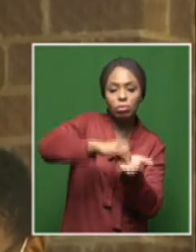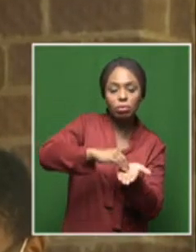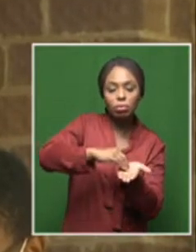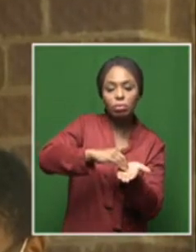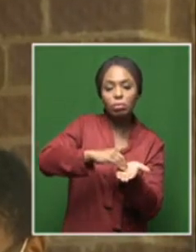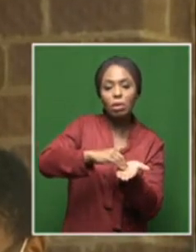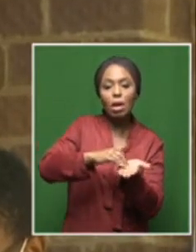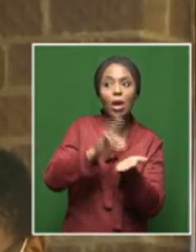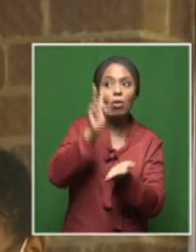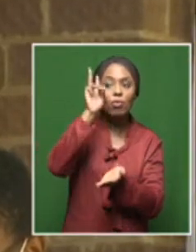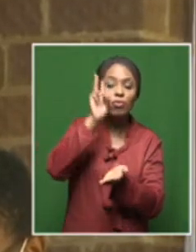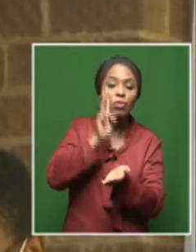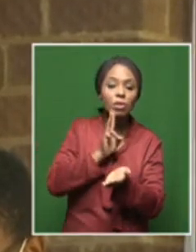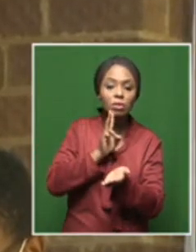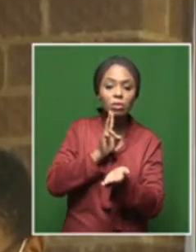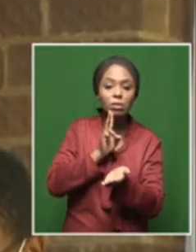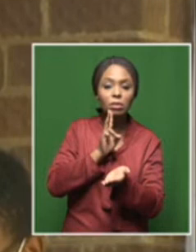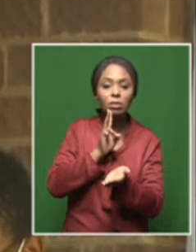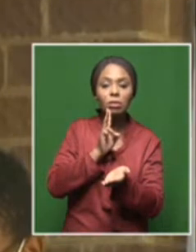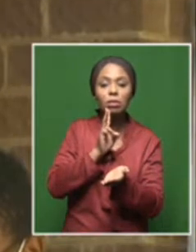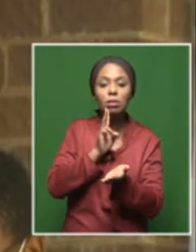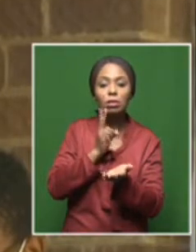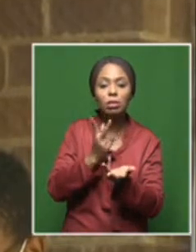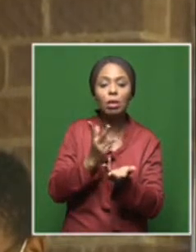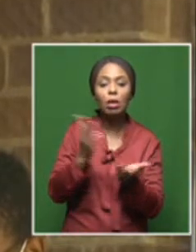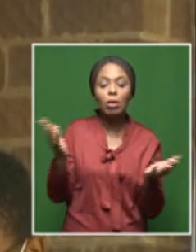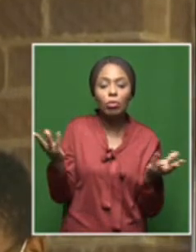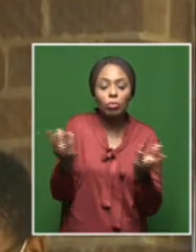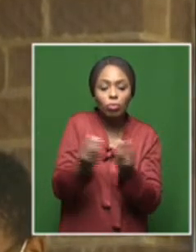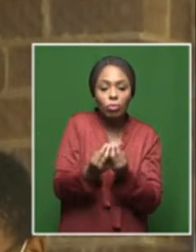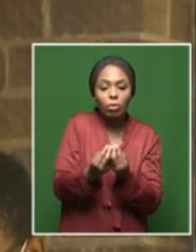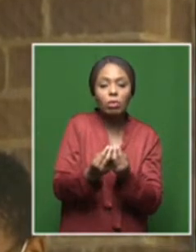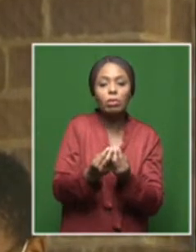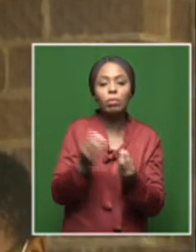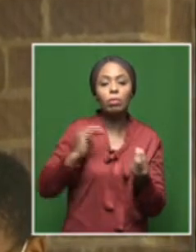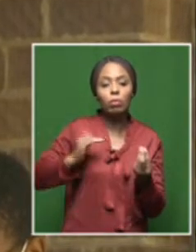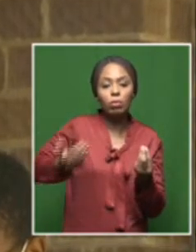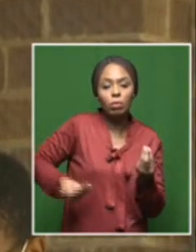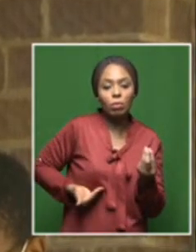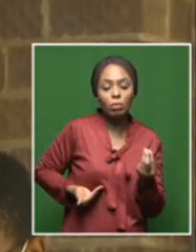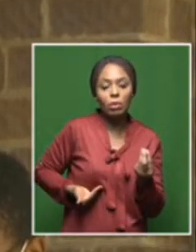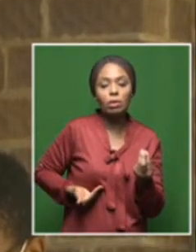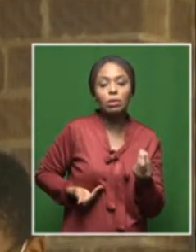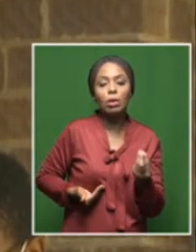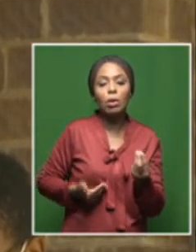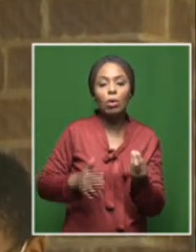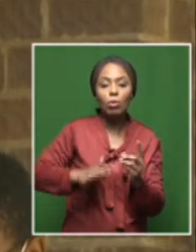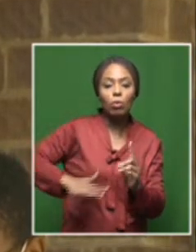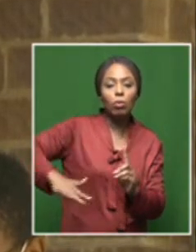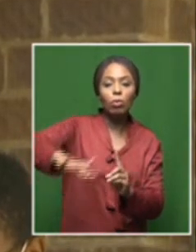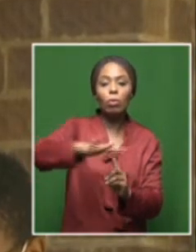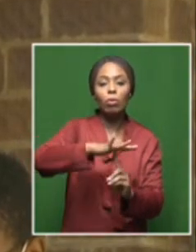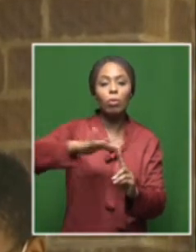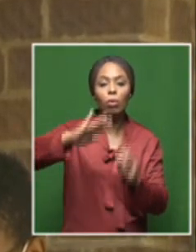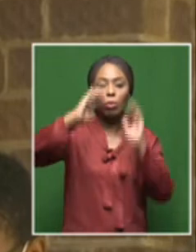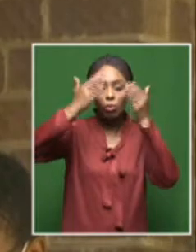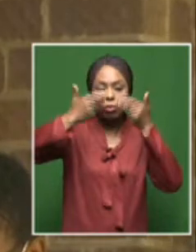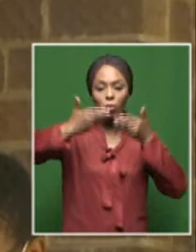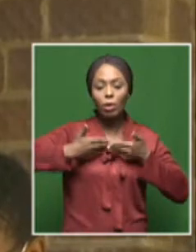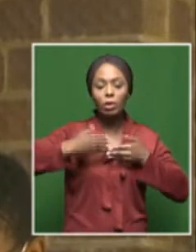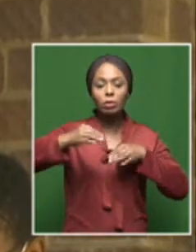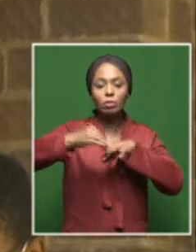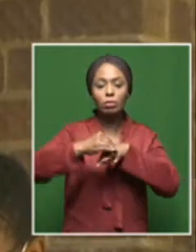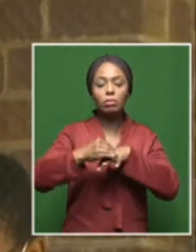were ready went in with him to the wedding banquet, and the door was shut.